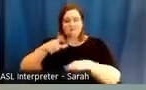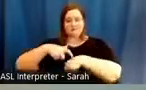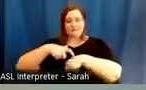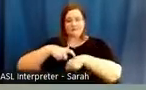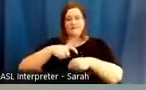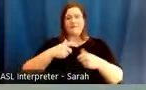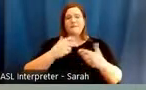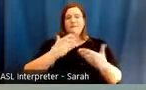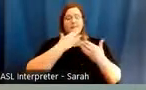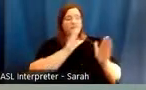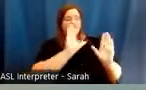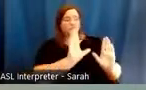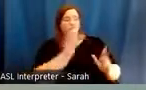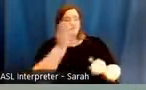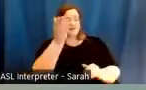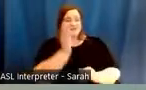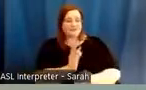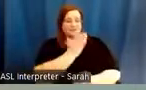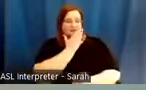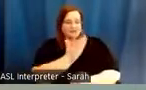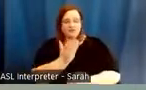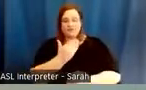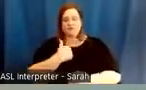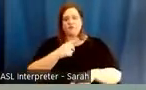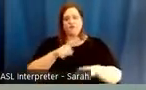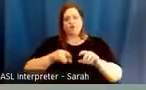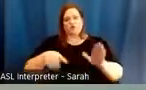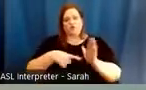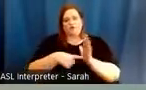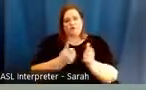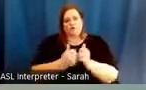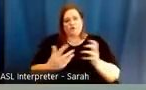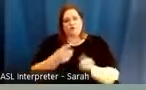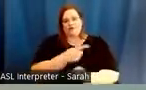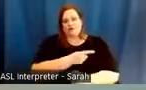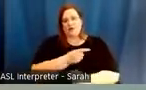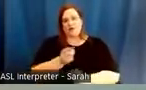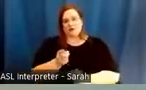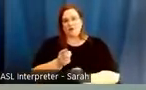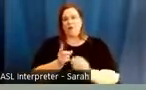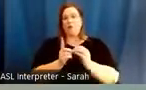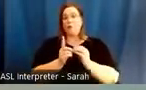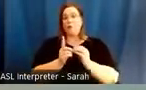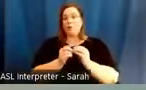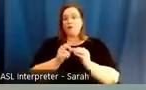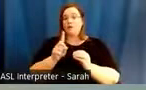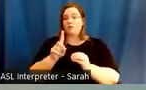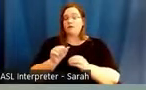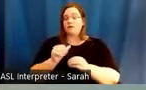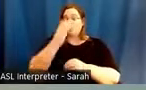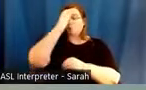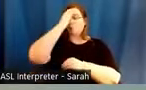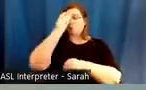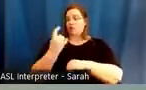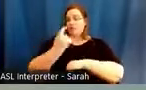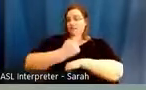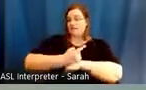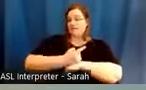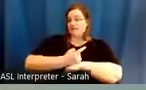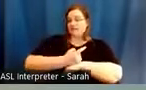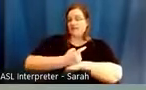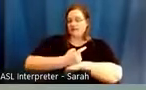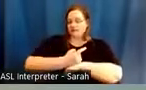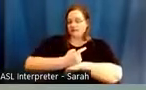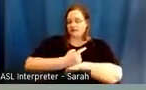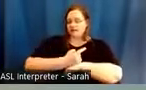great speakers. We couldn't have done this without you. There's one more Disability Awareness Day,